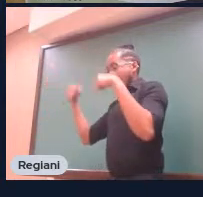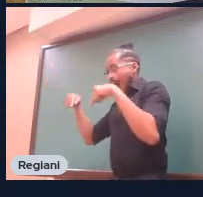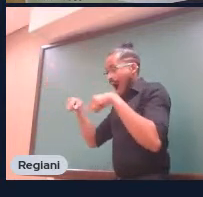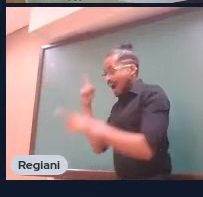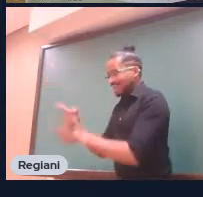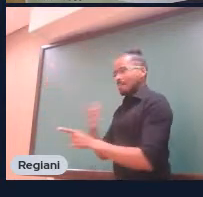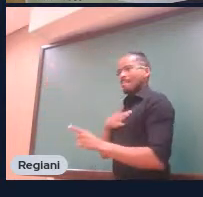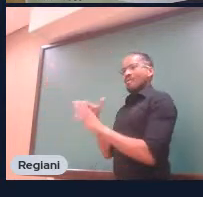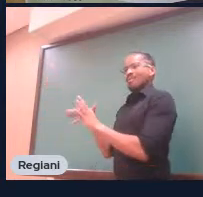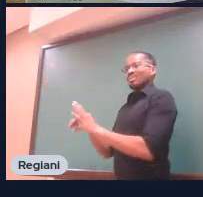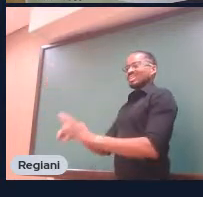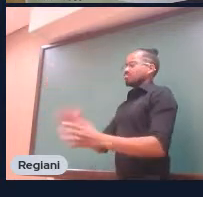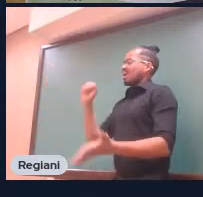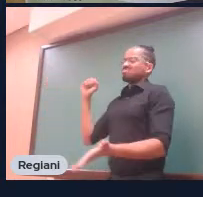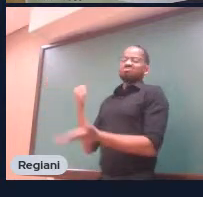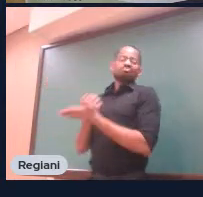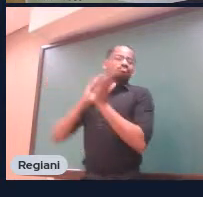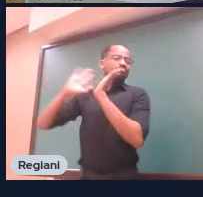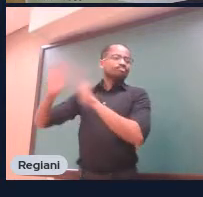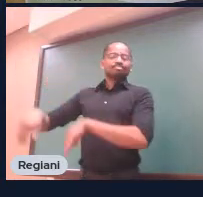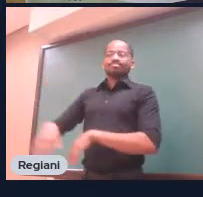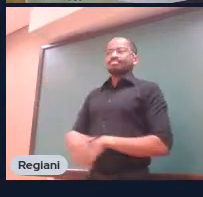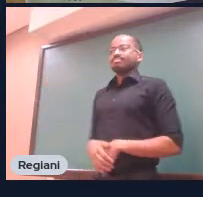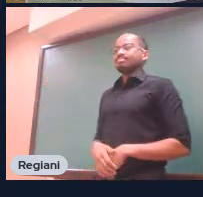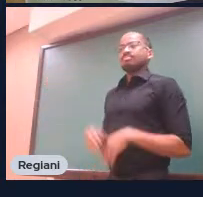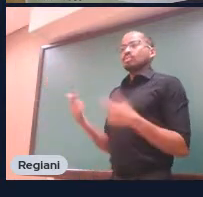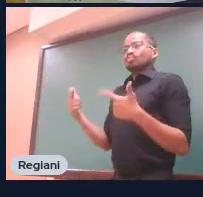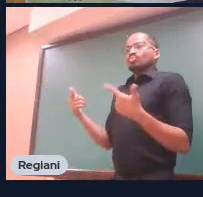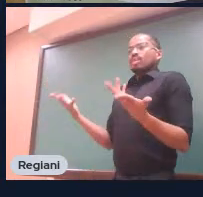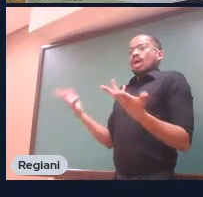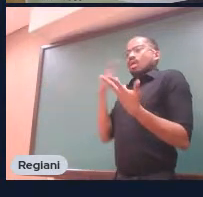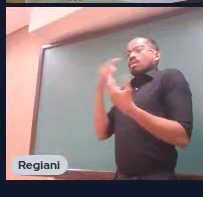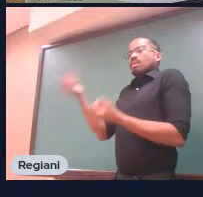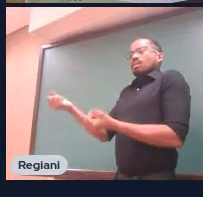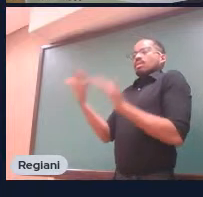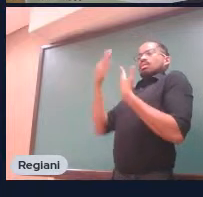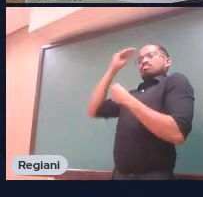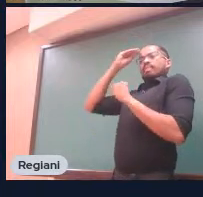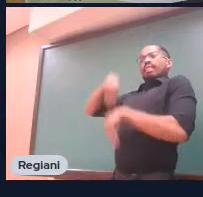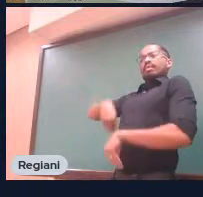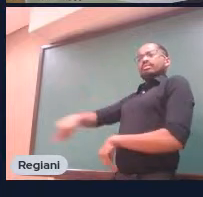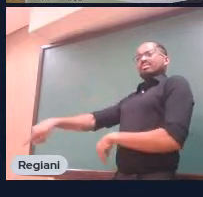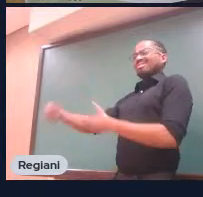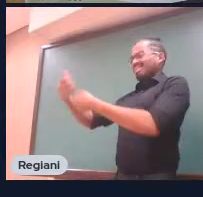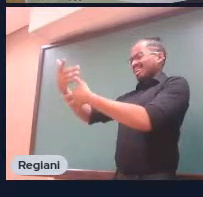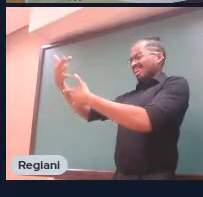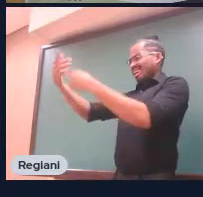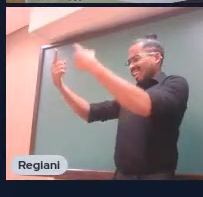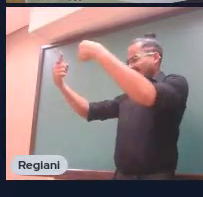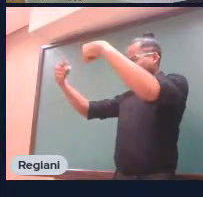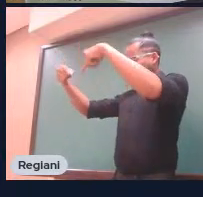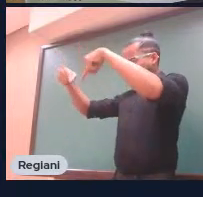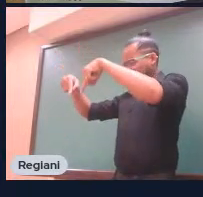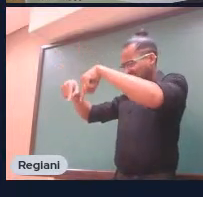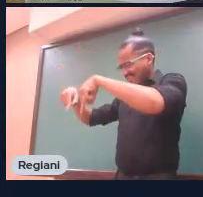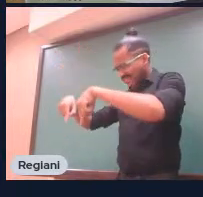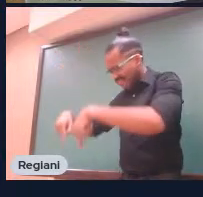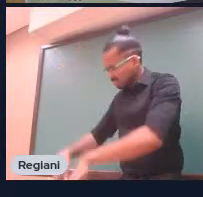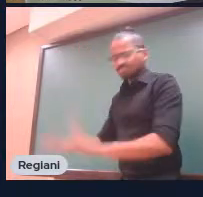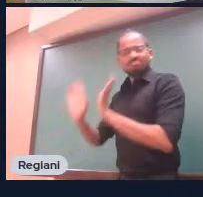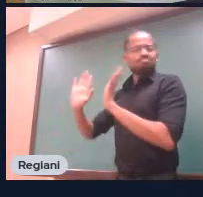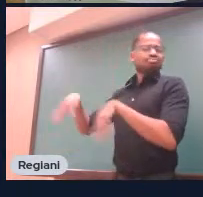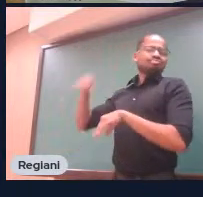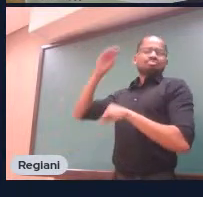get frustrated with current online dictionaries that have been automated in this way. They are there to help you guide